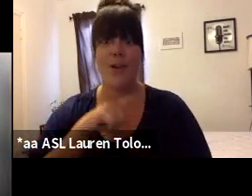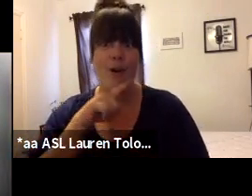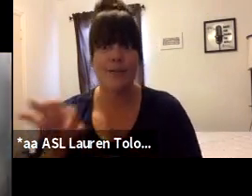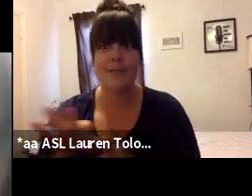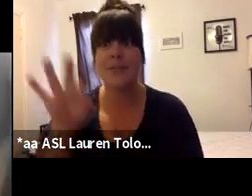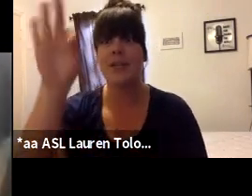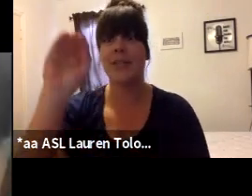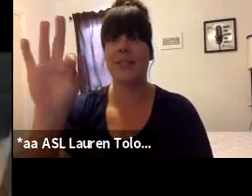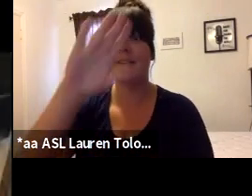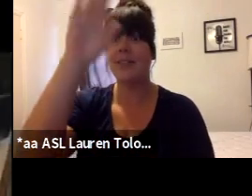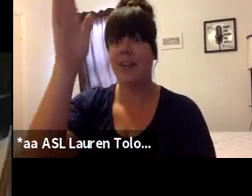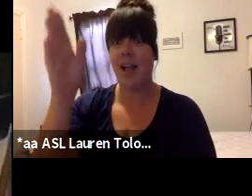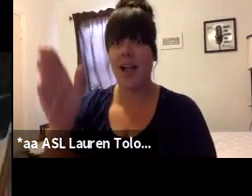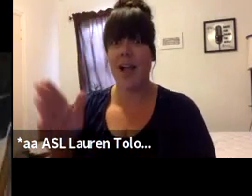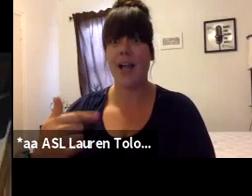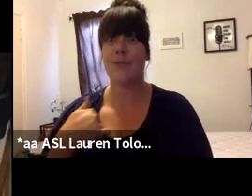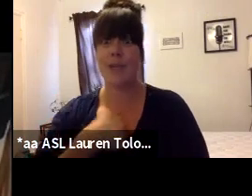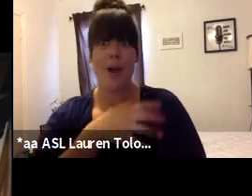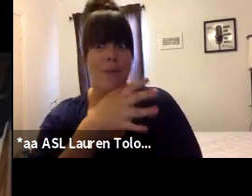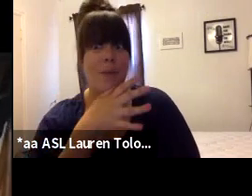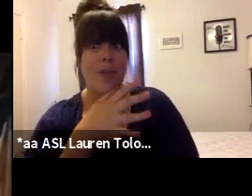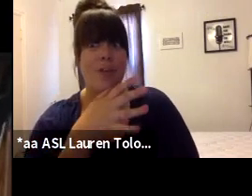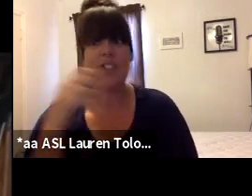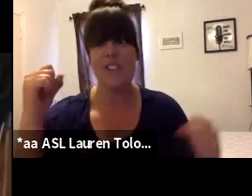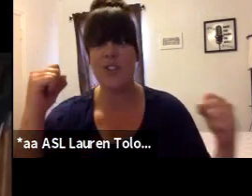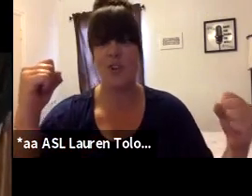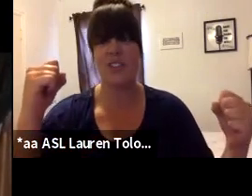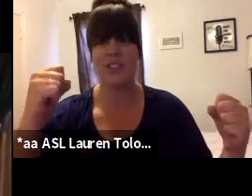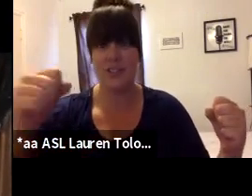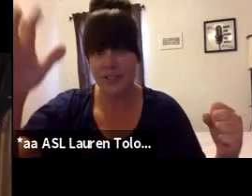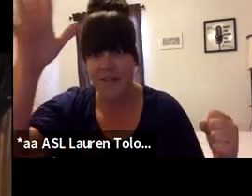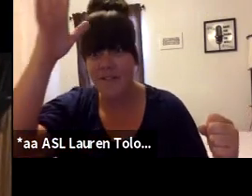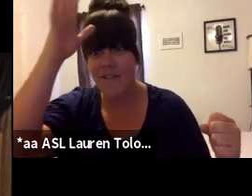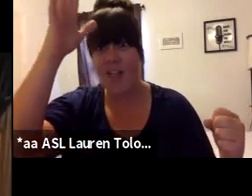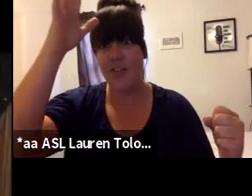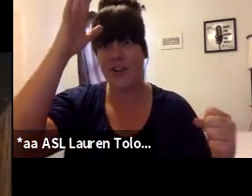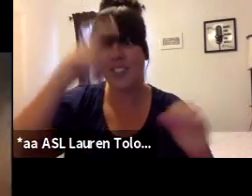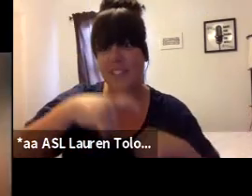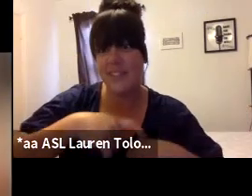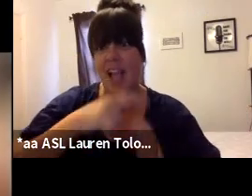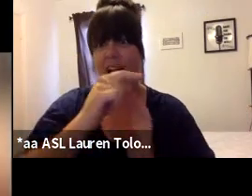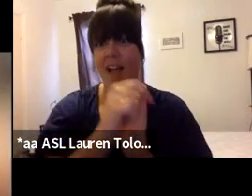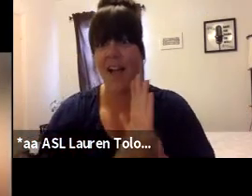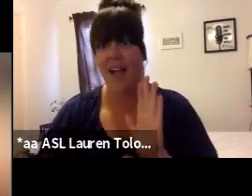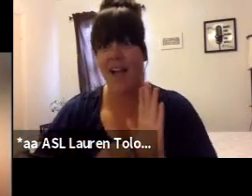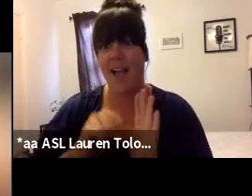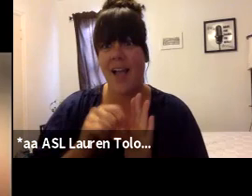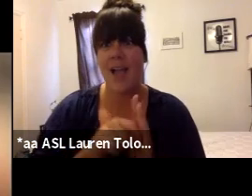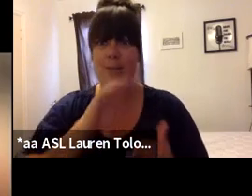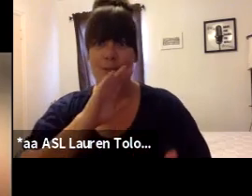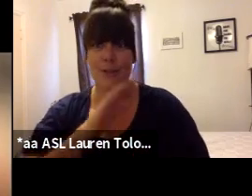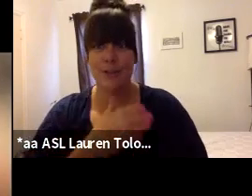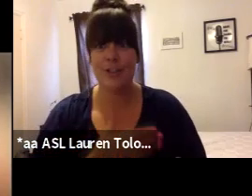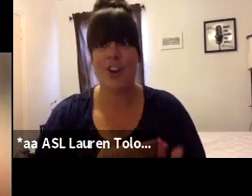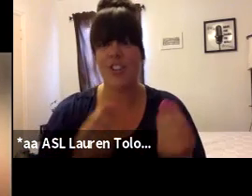of God. We are mothers of courage, fathers of time, daughters of dust,